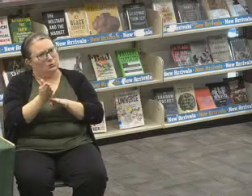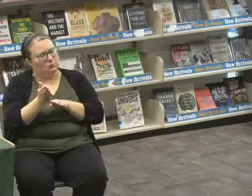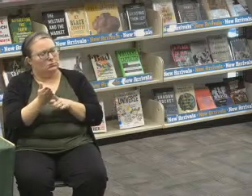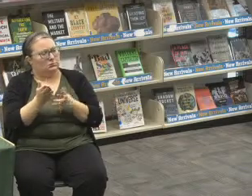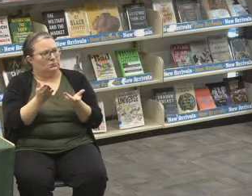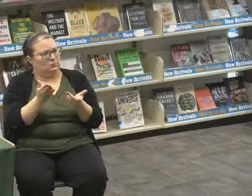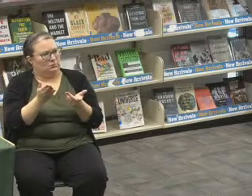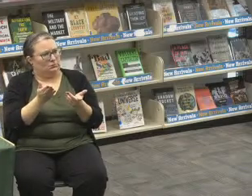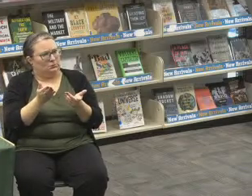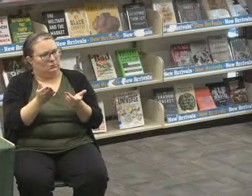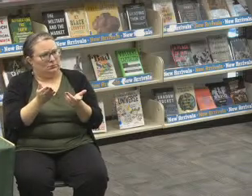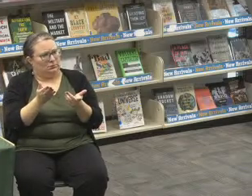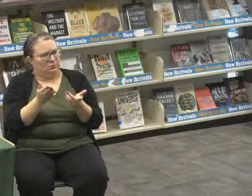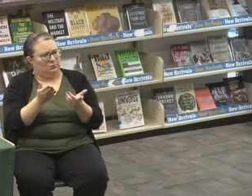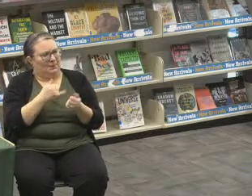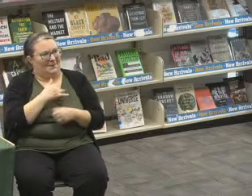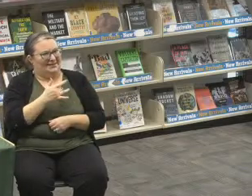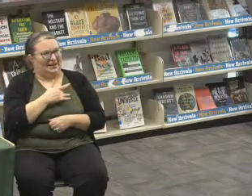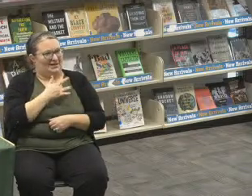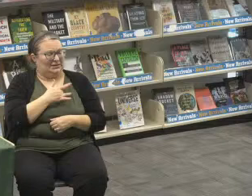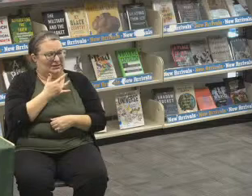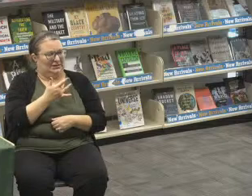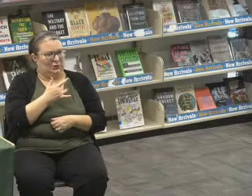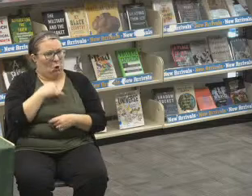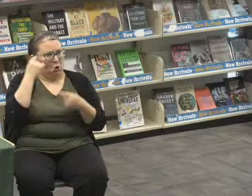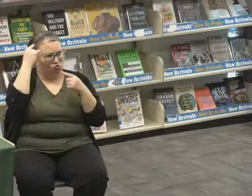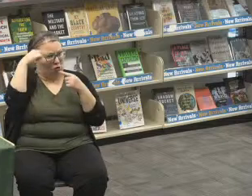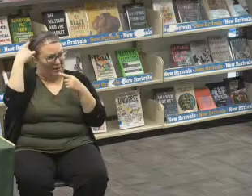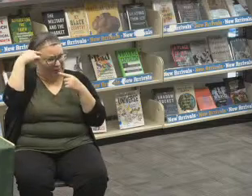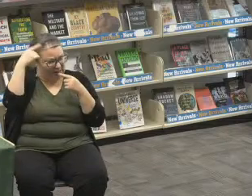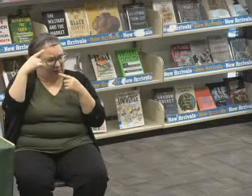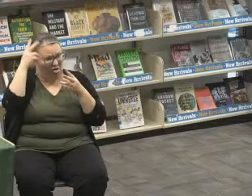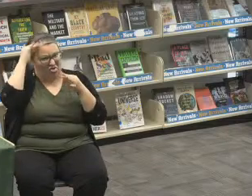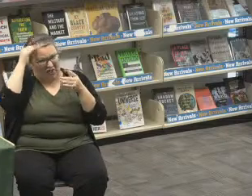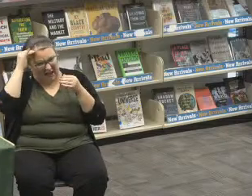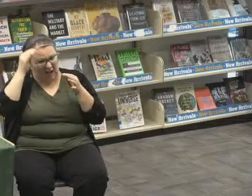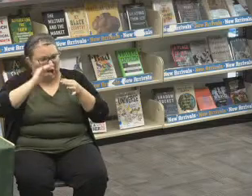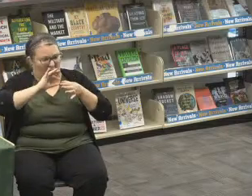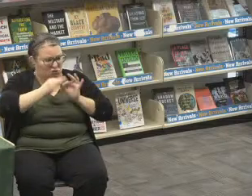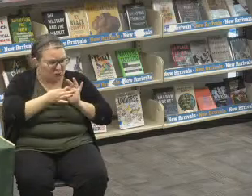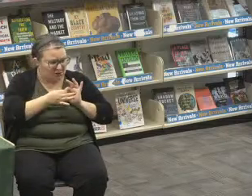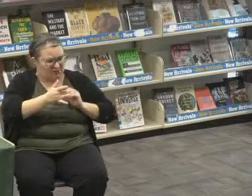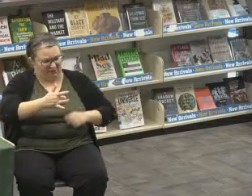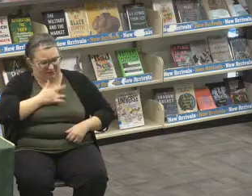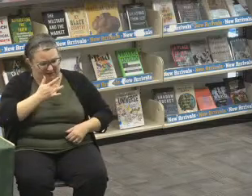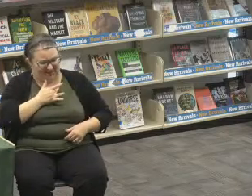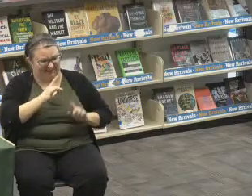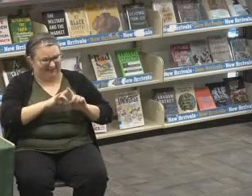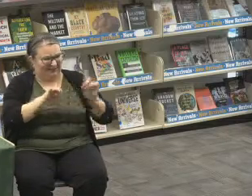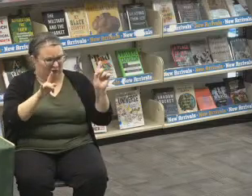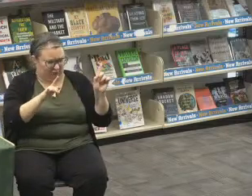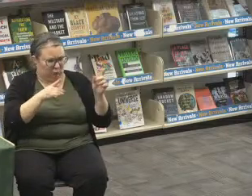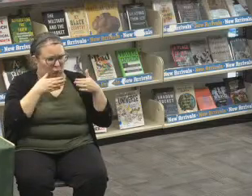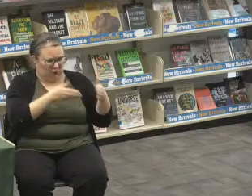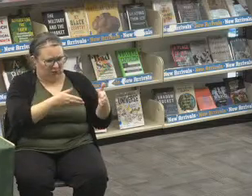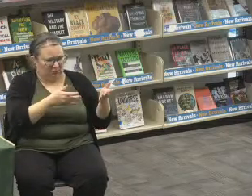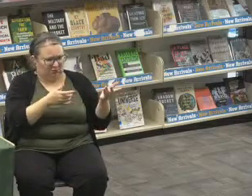in terms of it could be sensing, it could be processing, thinking, interpreting, feeling,